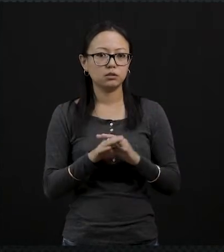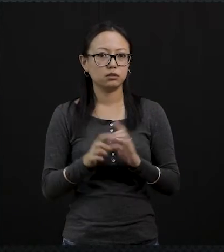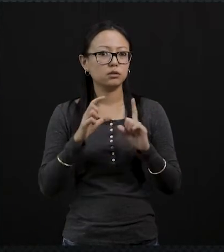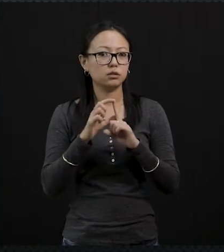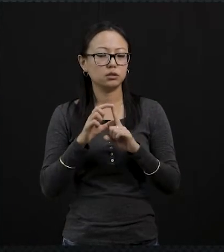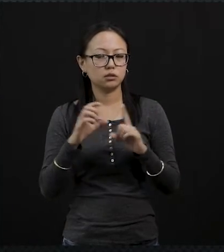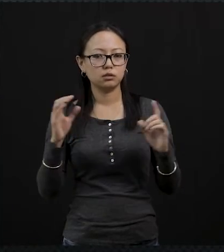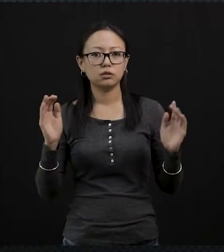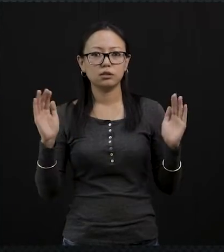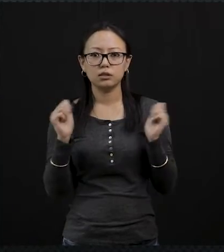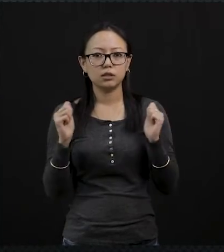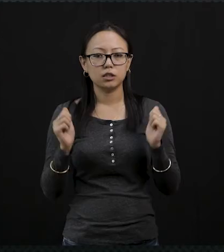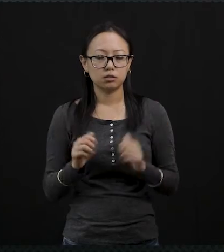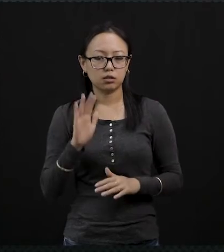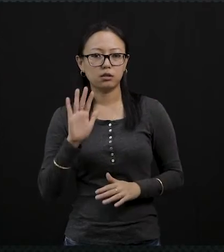students,